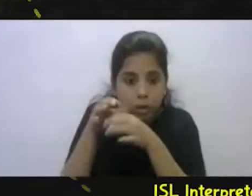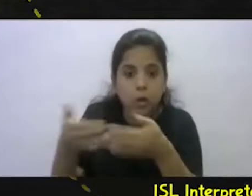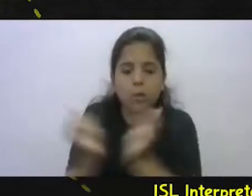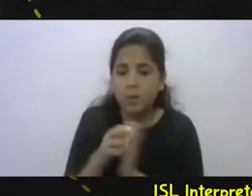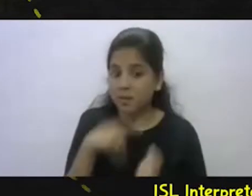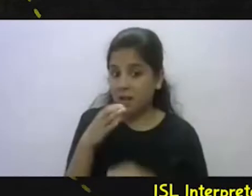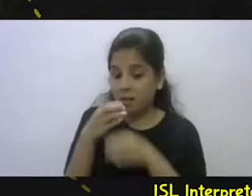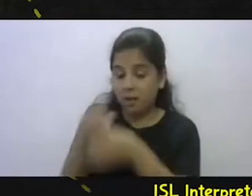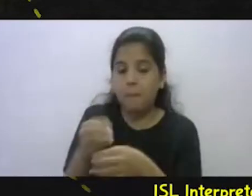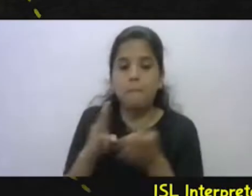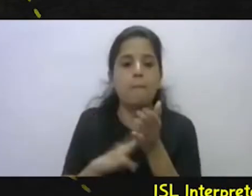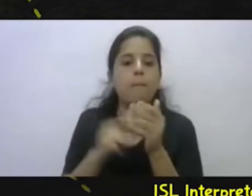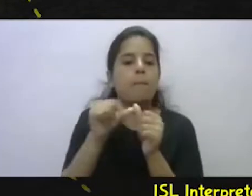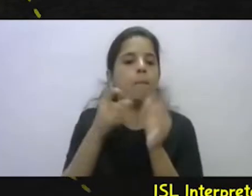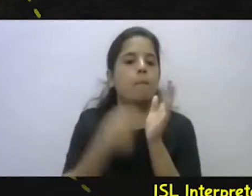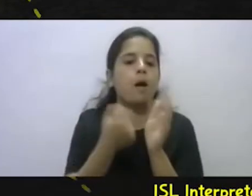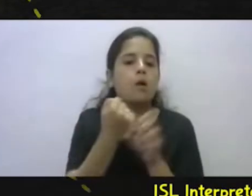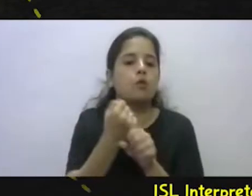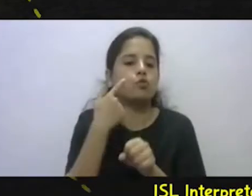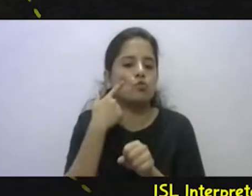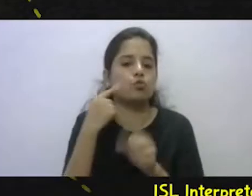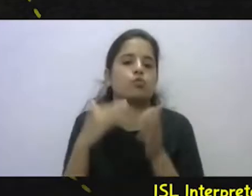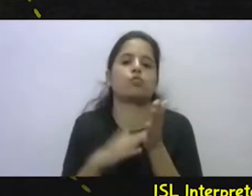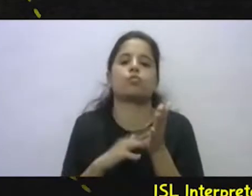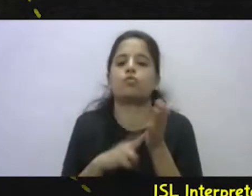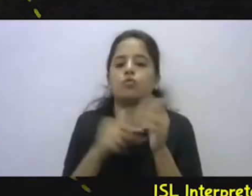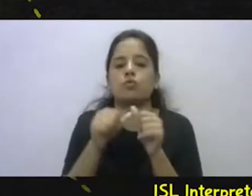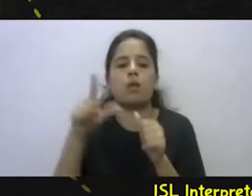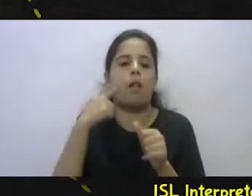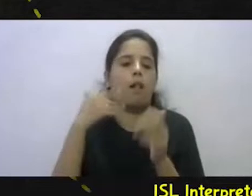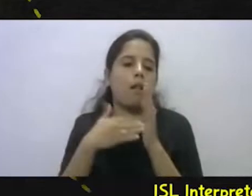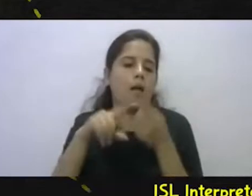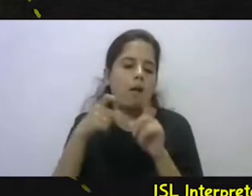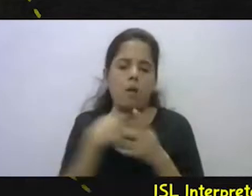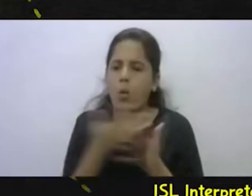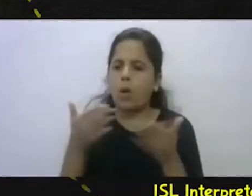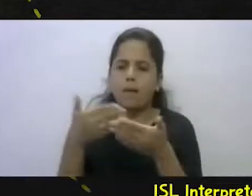marginalized community, we are talking about all those marginalized communities